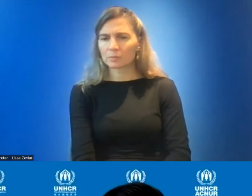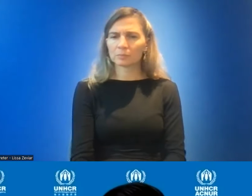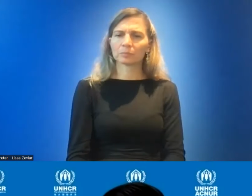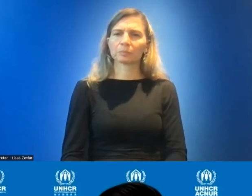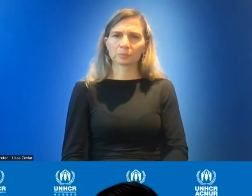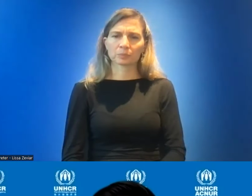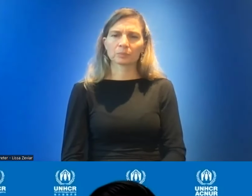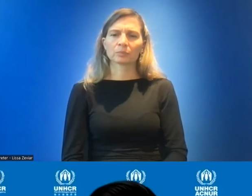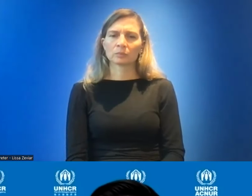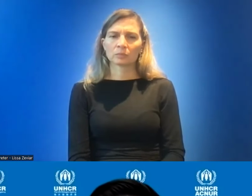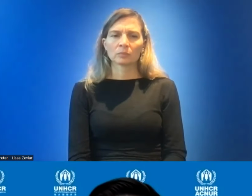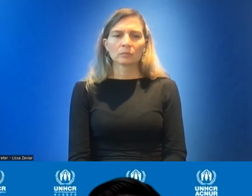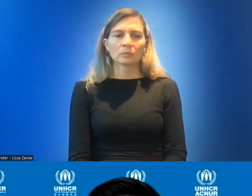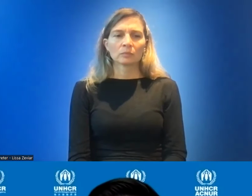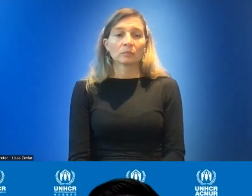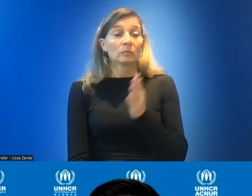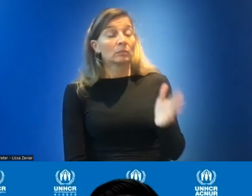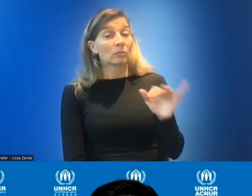Ignacio, would you like to add anything? Thank you, Peter.